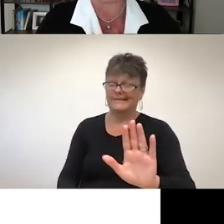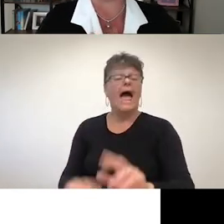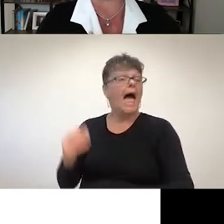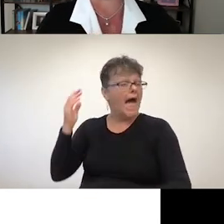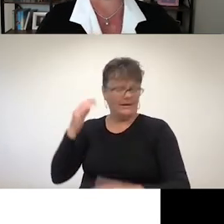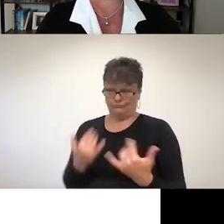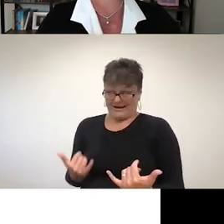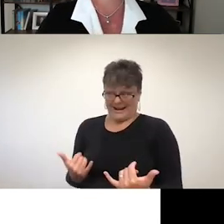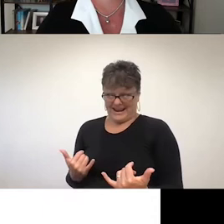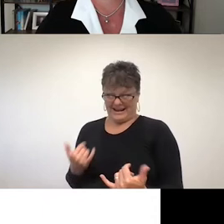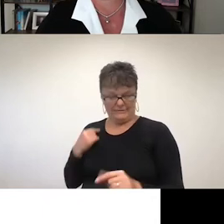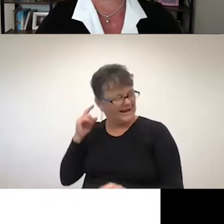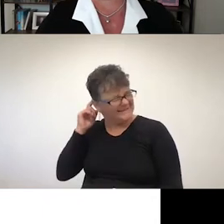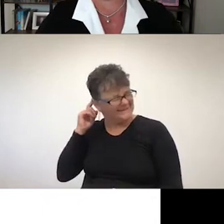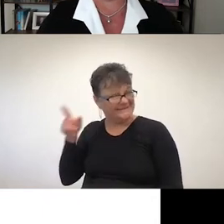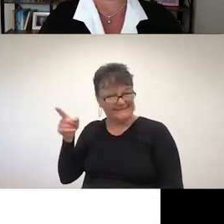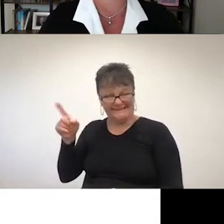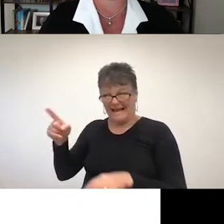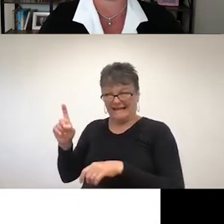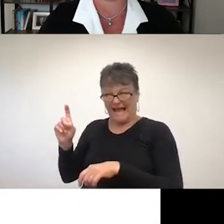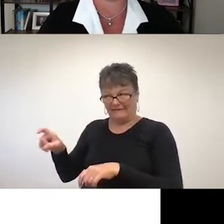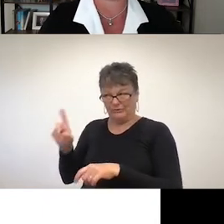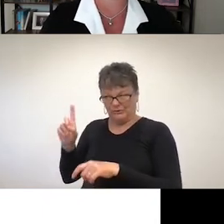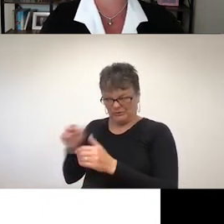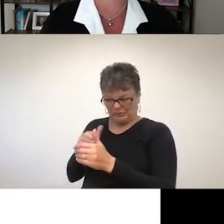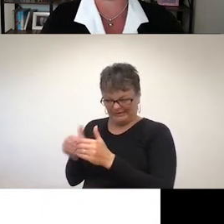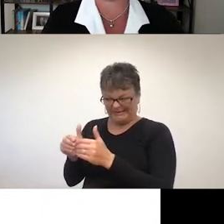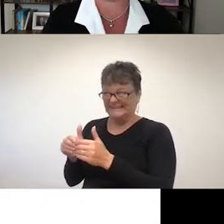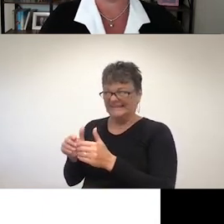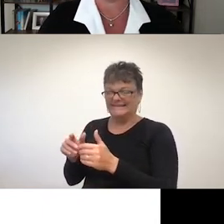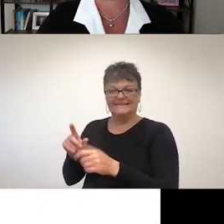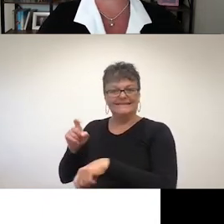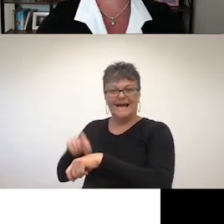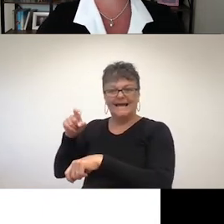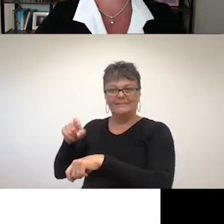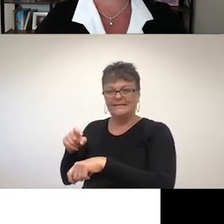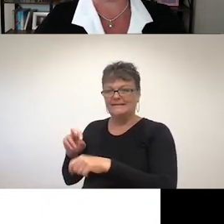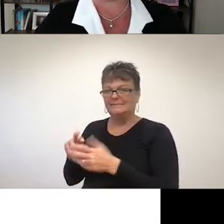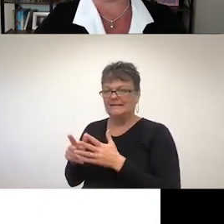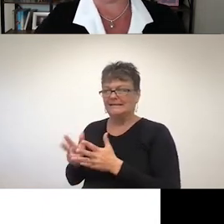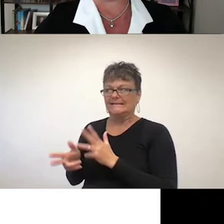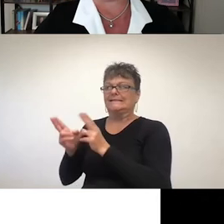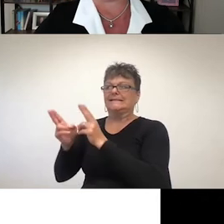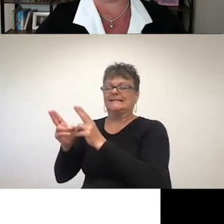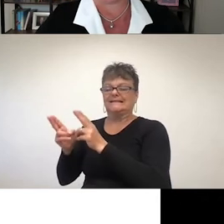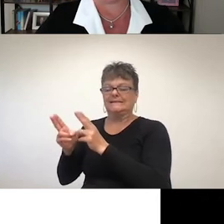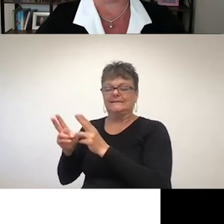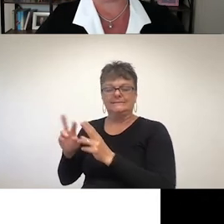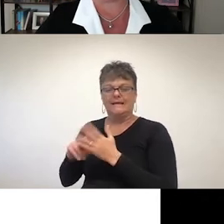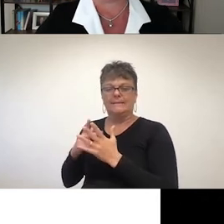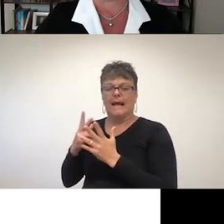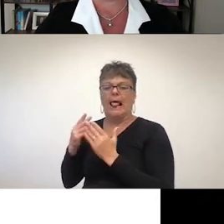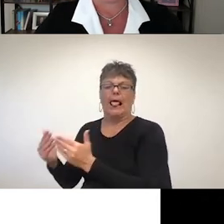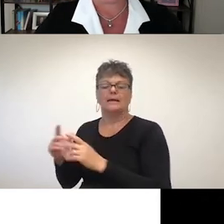now, and I'm not defining and protecting my boundaries very well. It's a short season. So we need this reminder, right? It's a journey. We